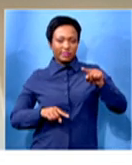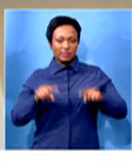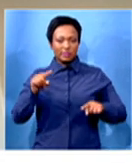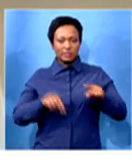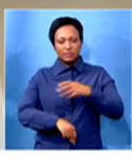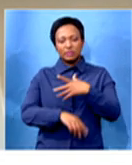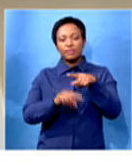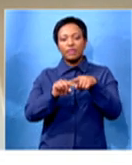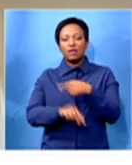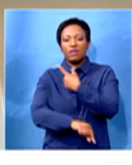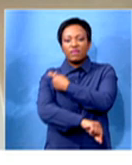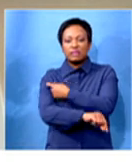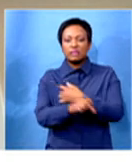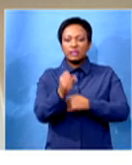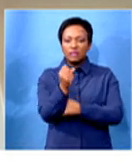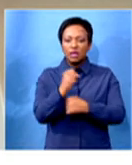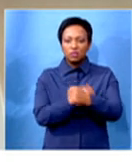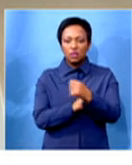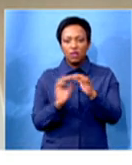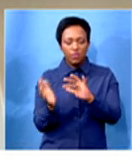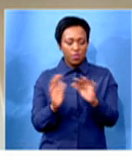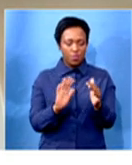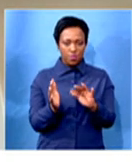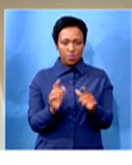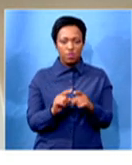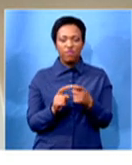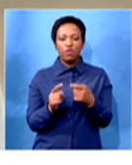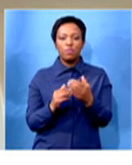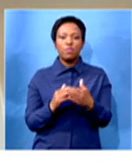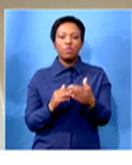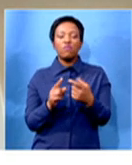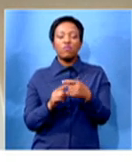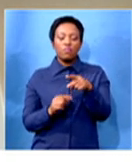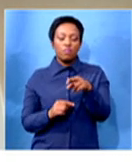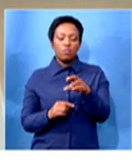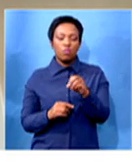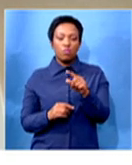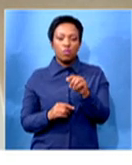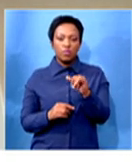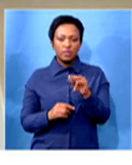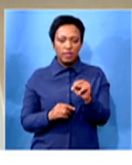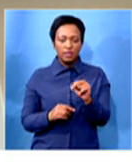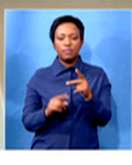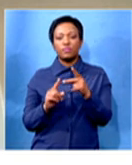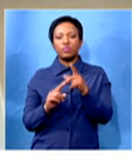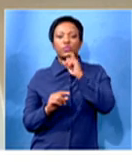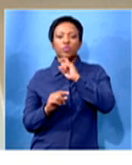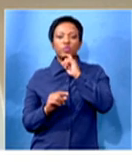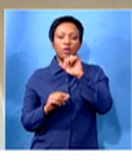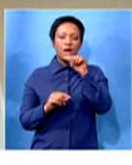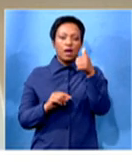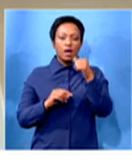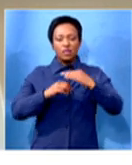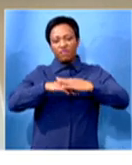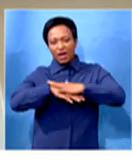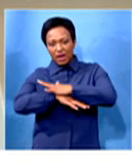vaccine structures, all the way from proteins through to using other viruses